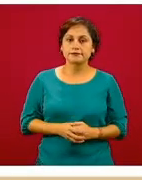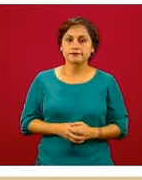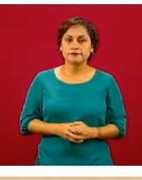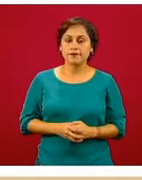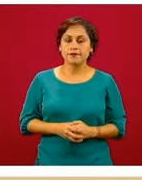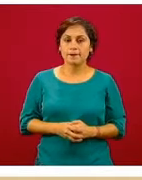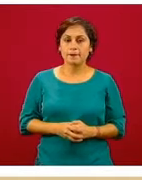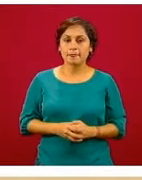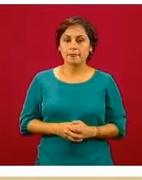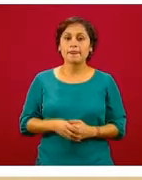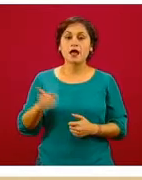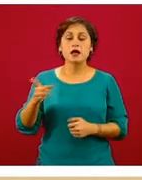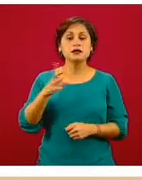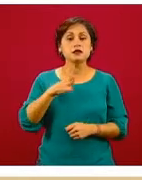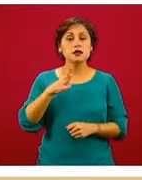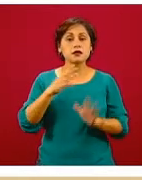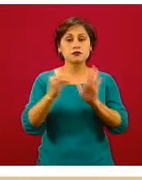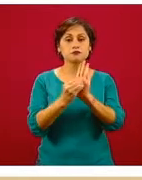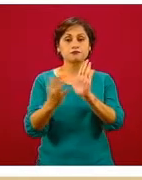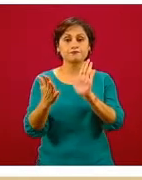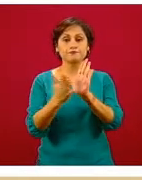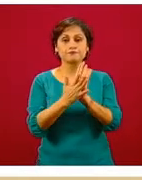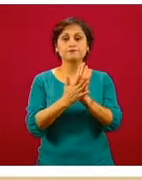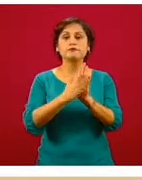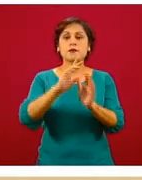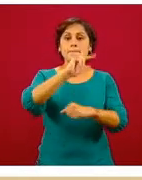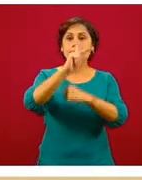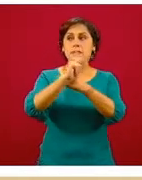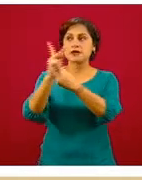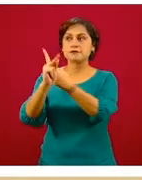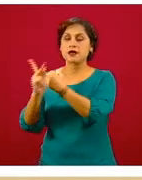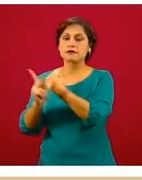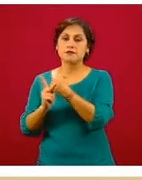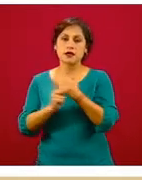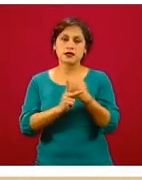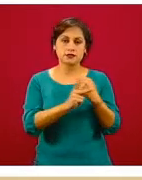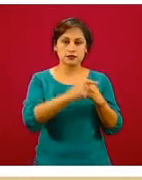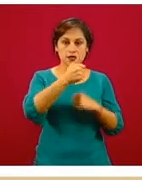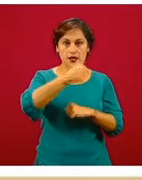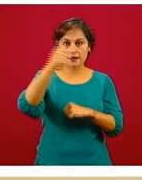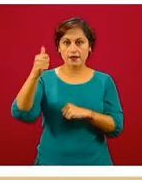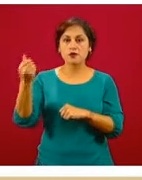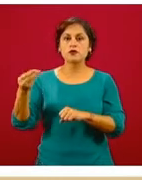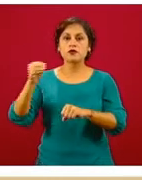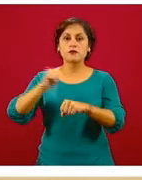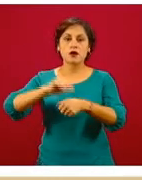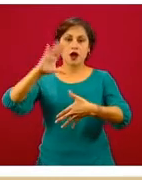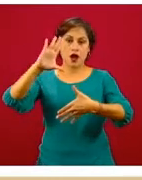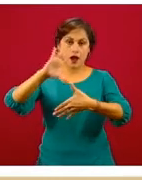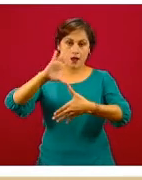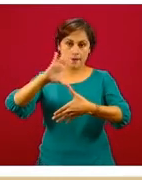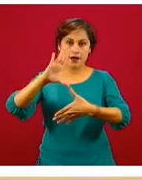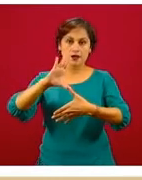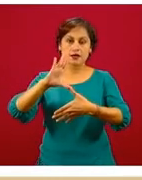graphs. So here we can see the relative contribution of every region in the world.